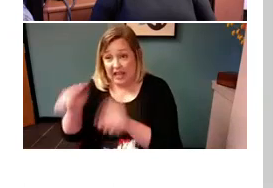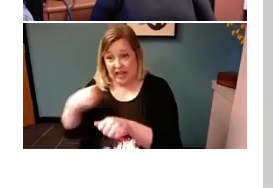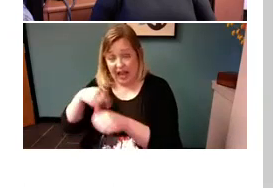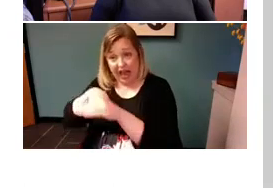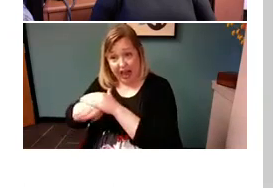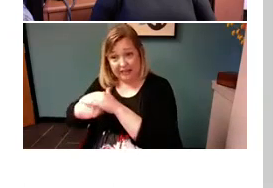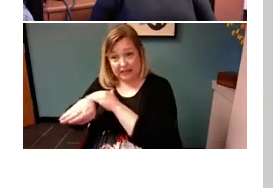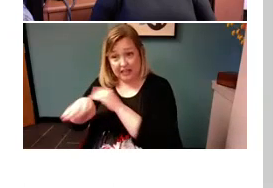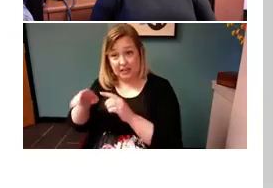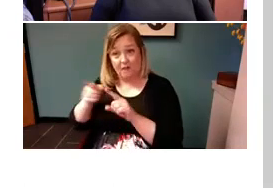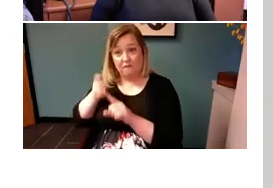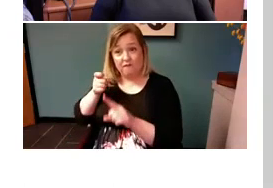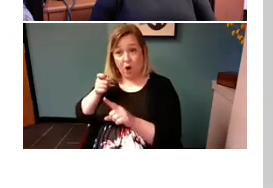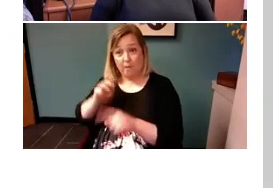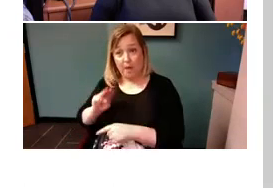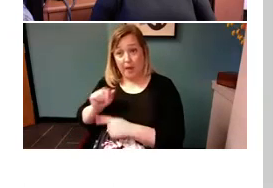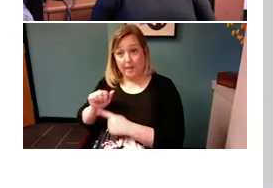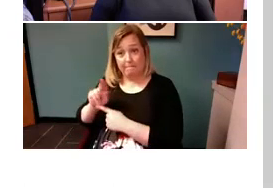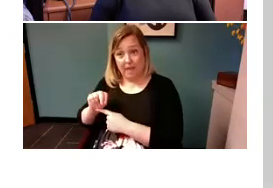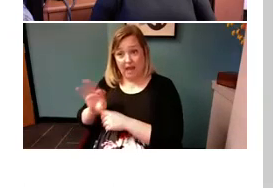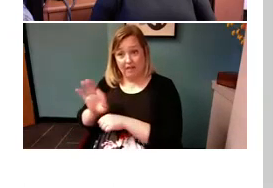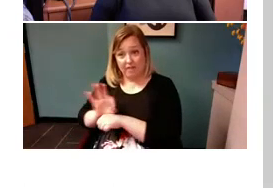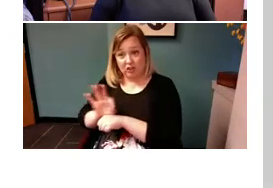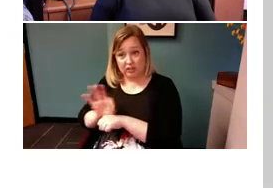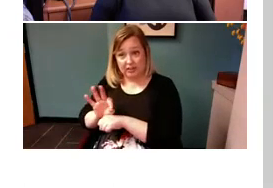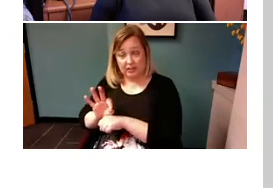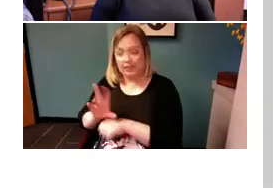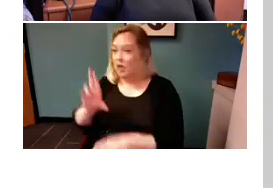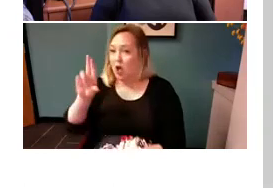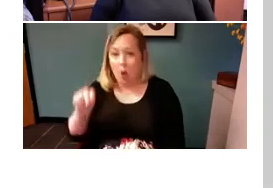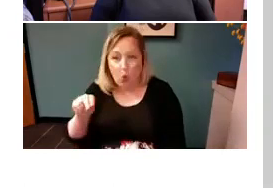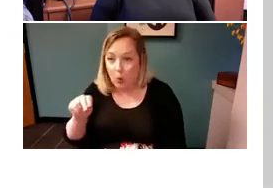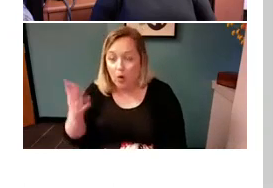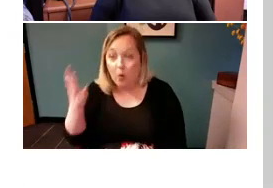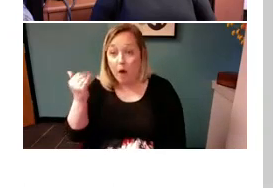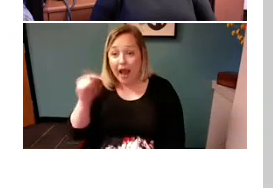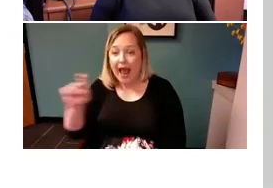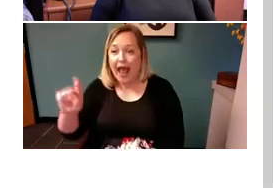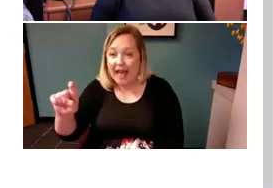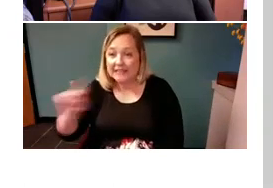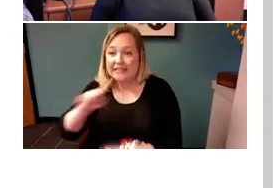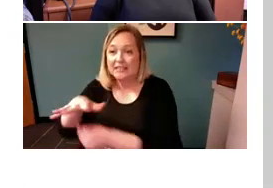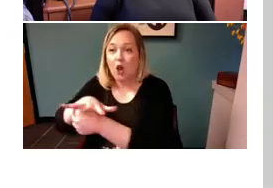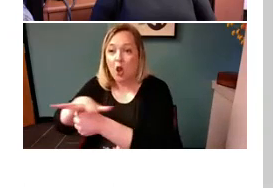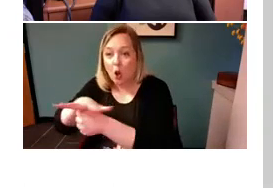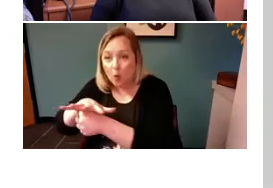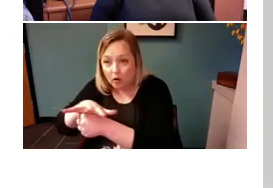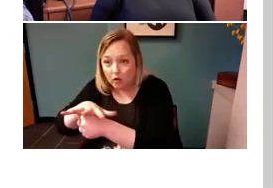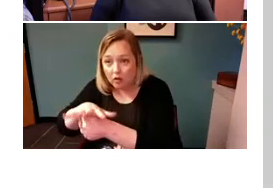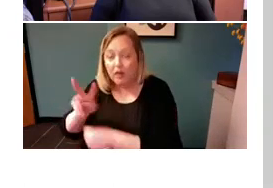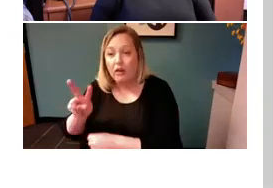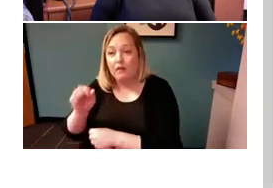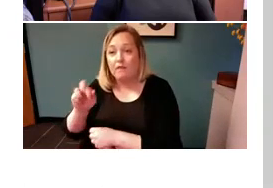here? No, right? Why? Because x is a local variable to this function.